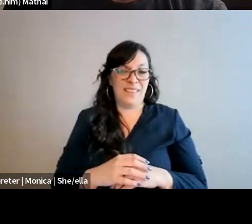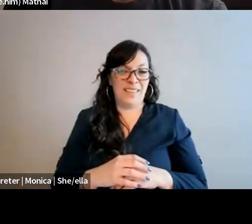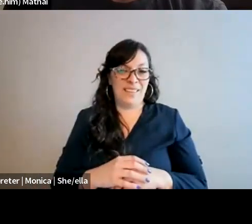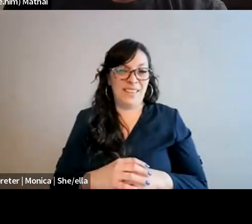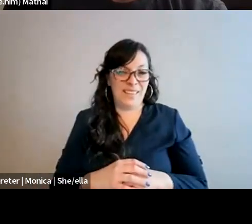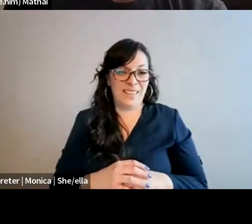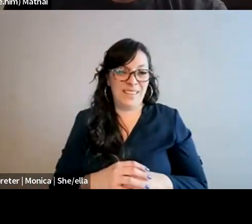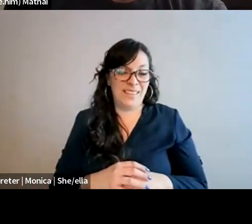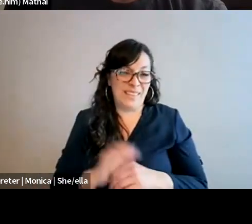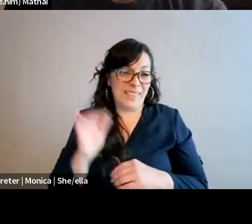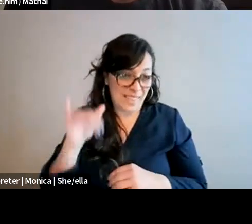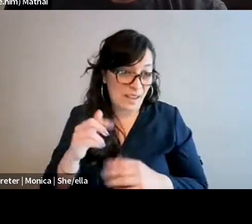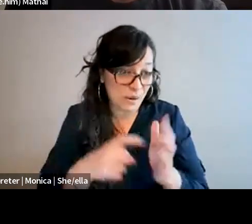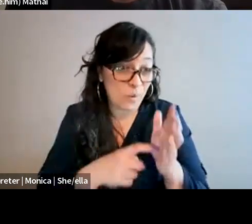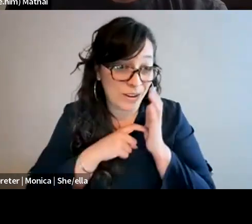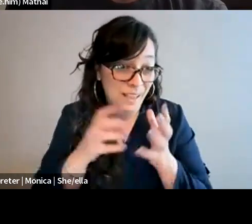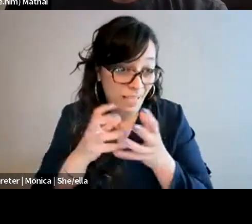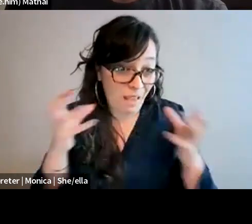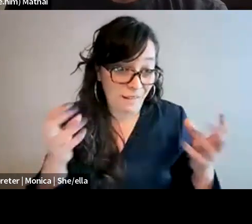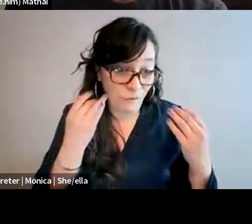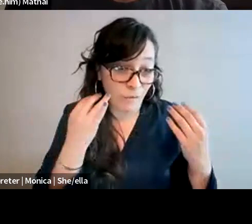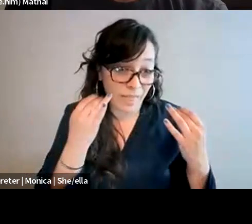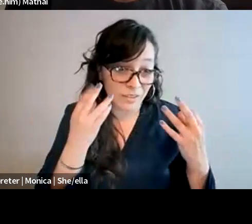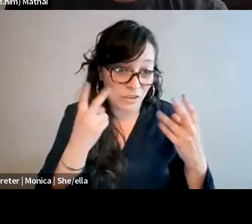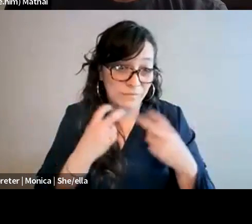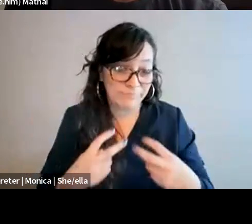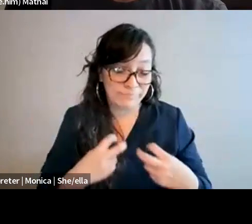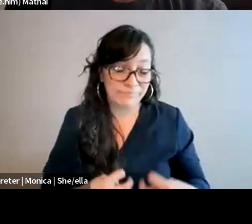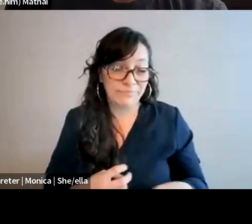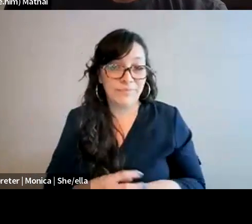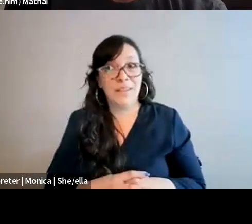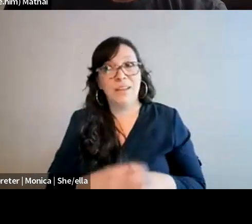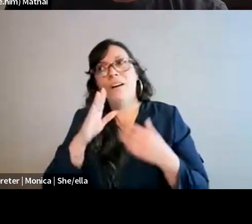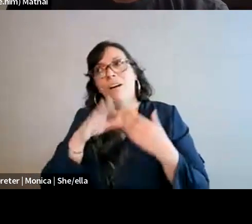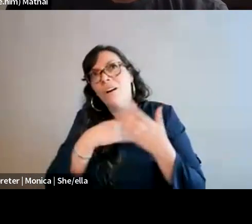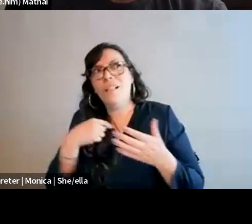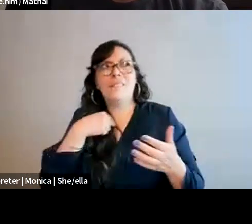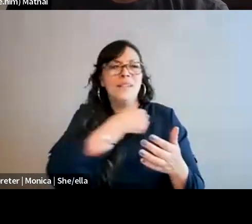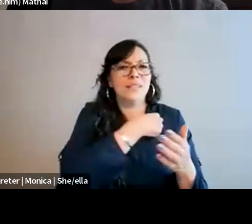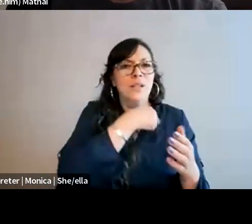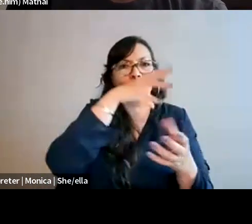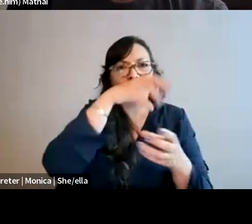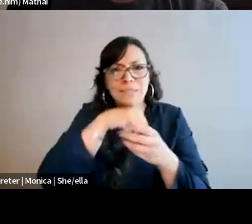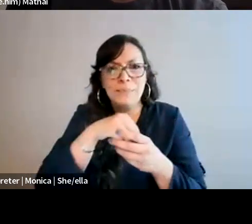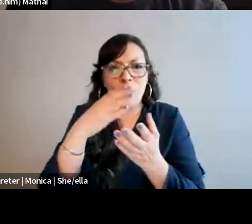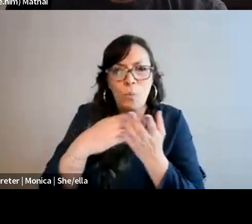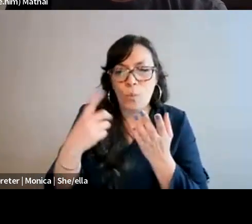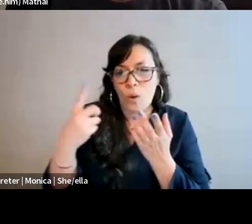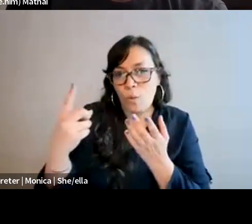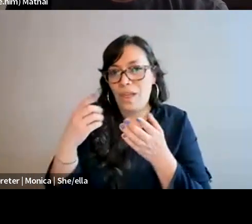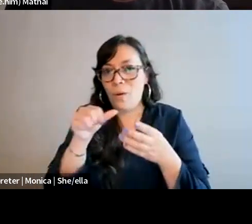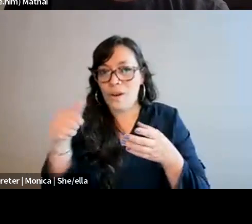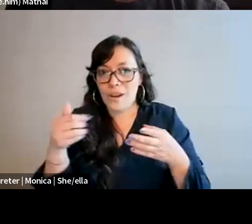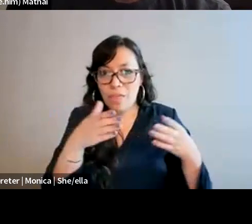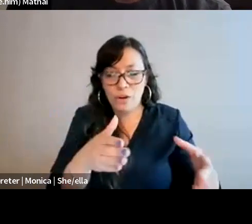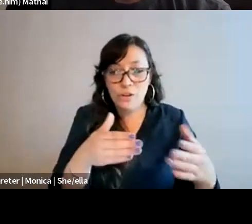And that requires a lot of reflection. You know, we're all participating in one way or another in